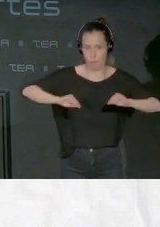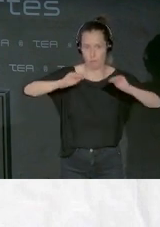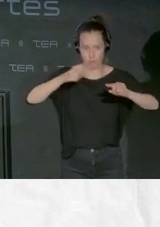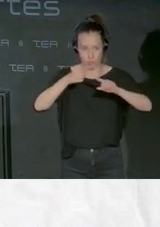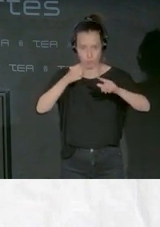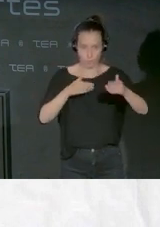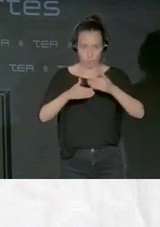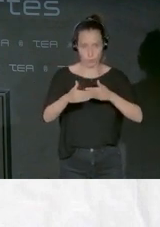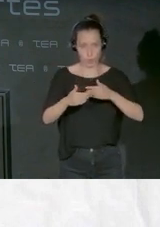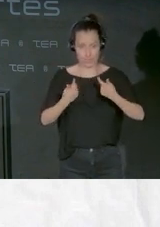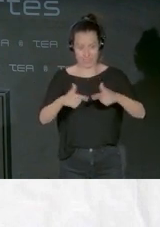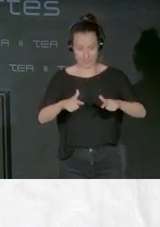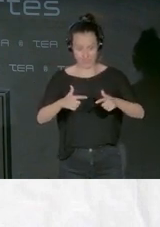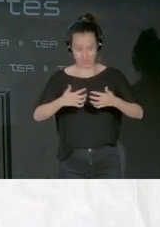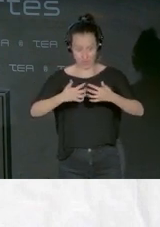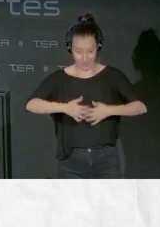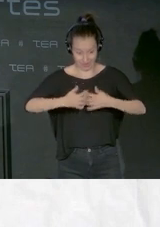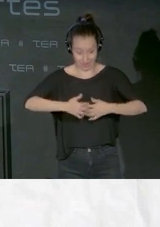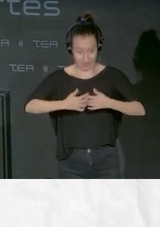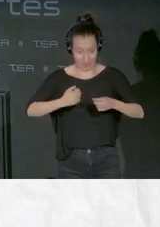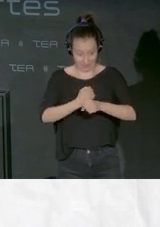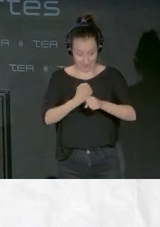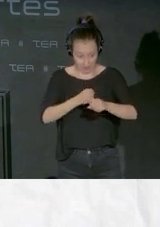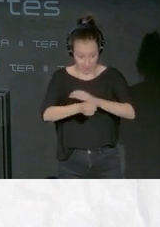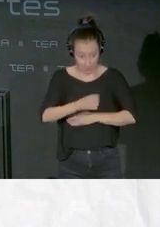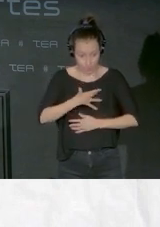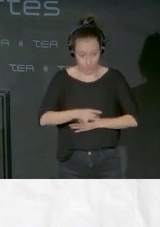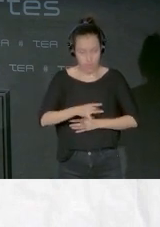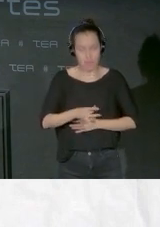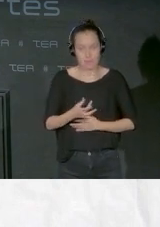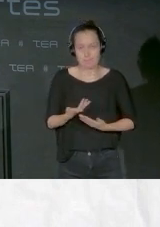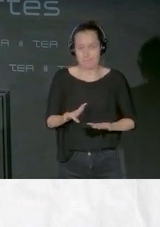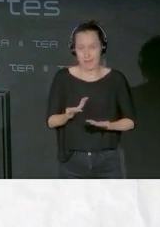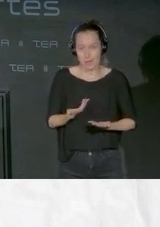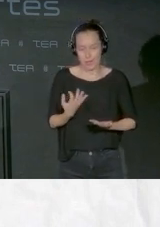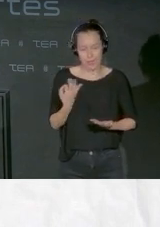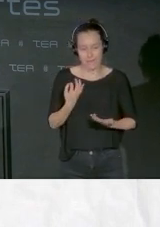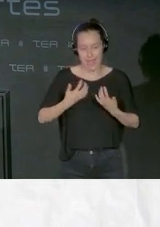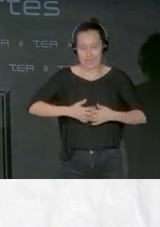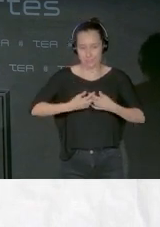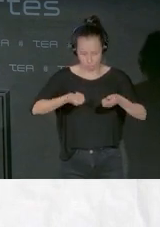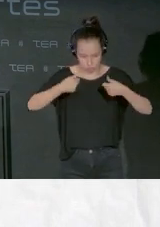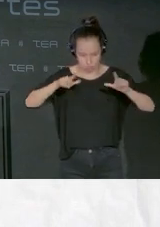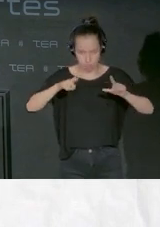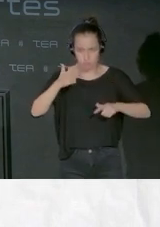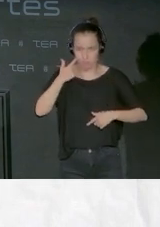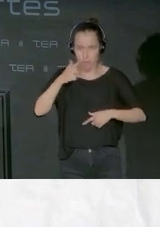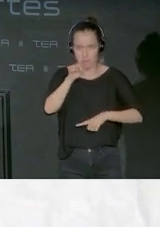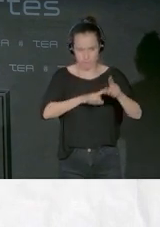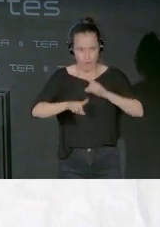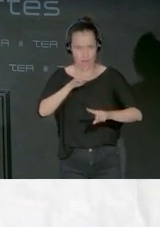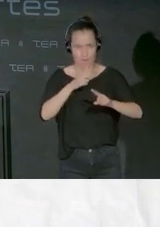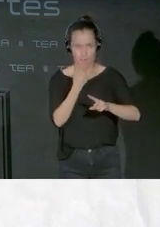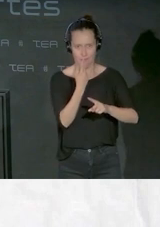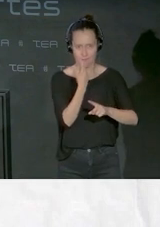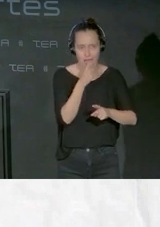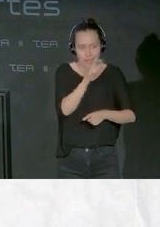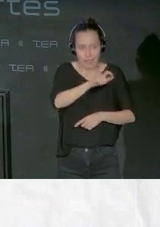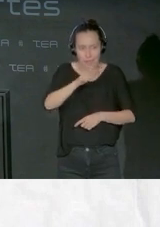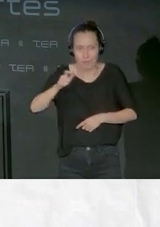is putting its voice forward to tackle some of the shortages that it's highlighting. And then the last one,